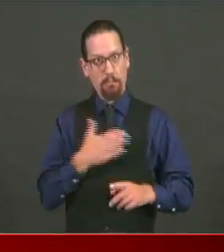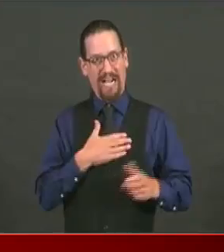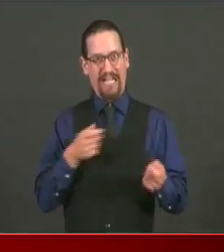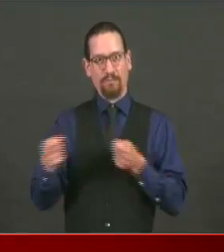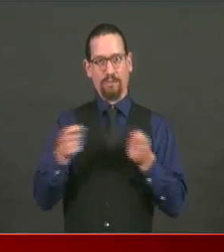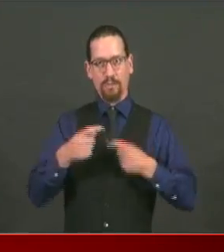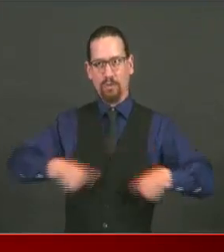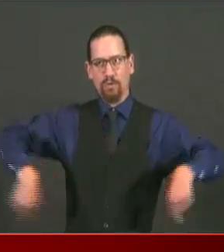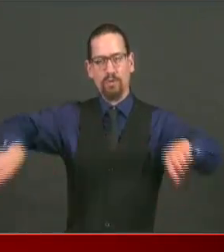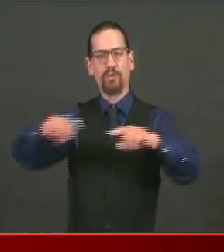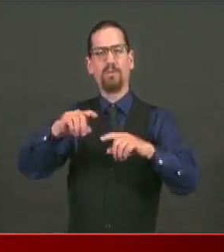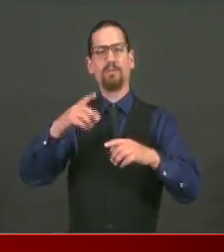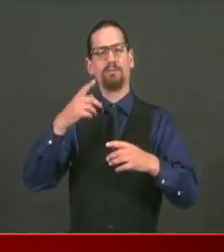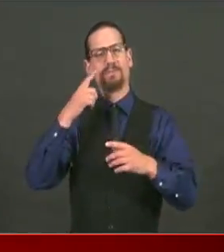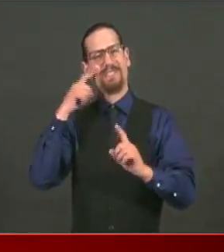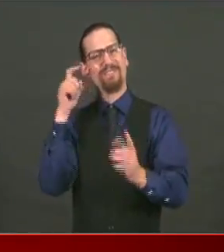businesses.